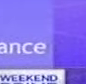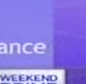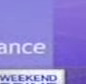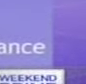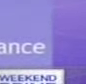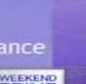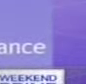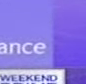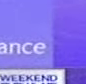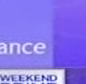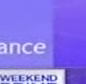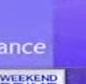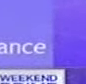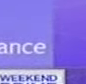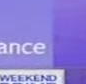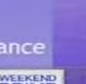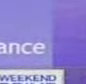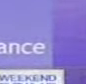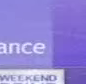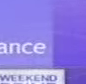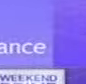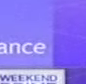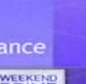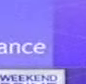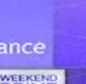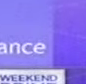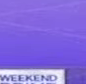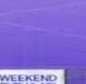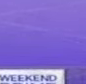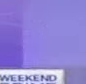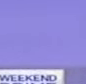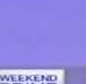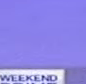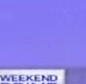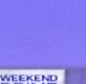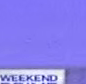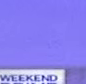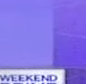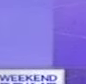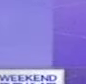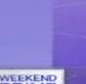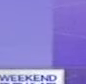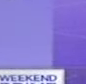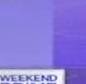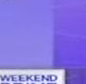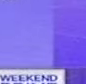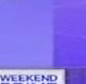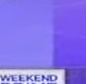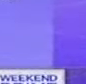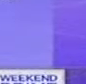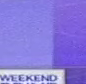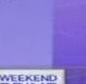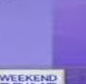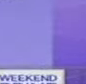to oust the party chairman Johnson Sakaja, equally nominated as a parliamentarian. Lina JB Kilimo, who contested and lost on a